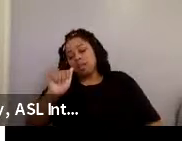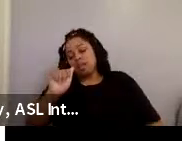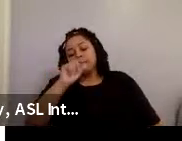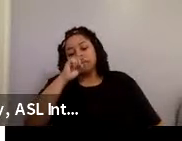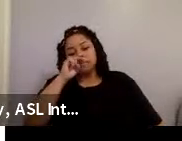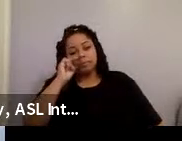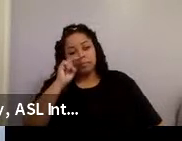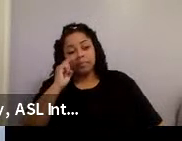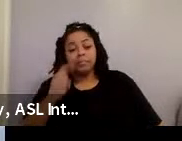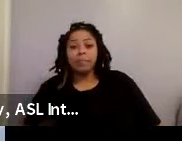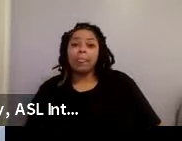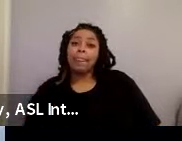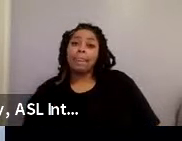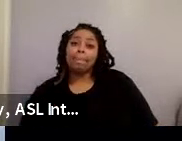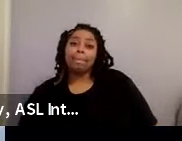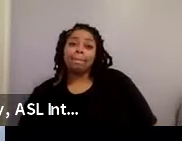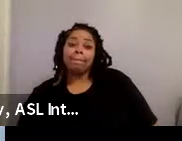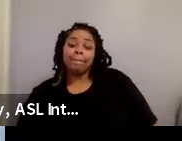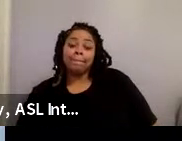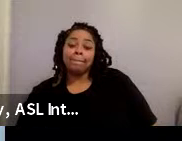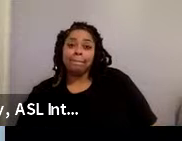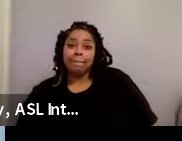Next slide.